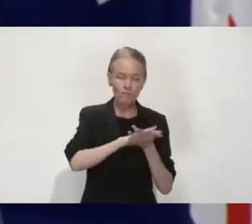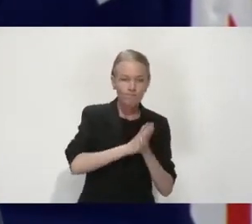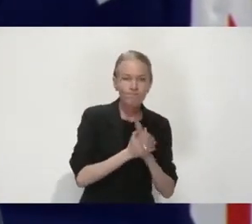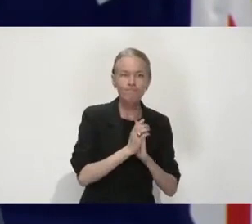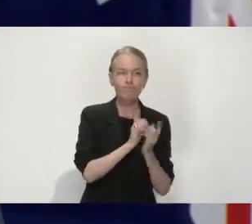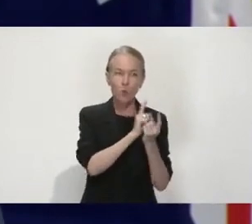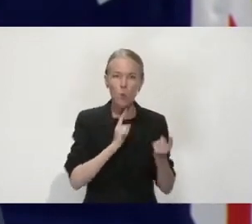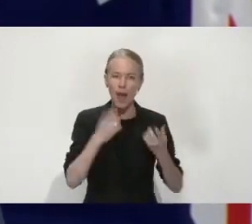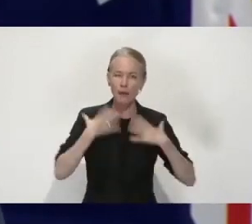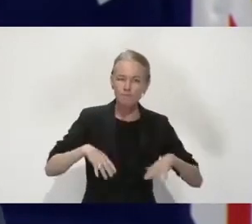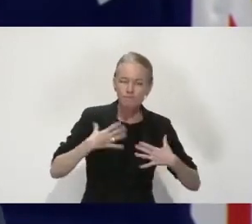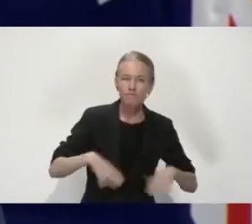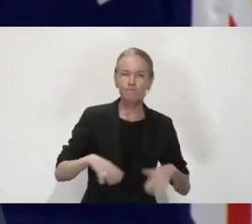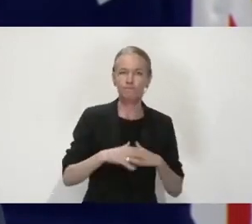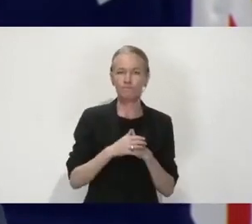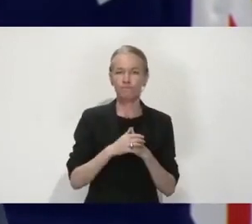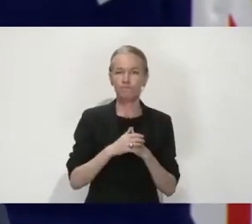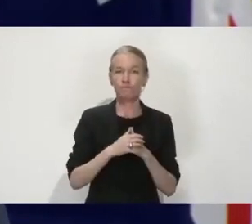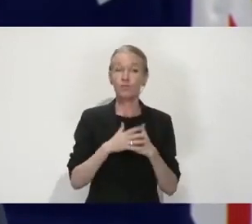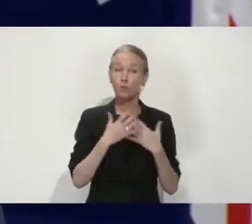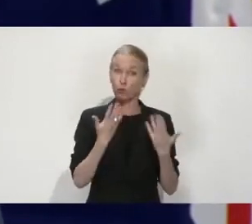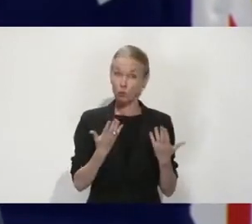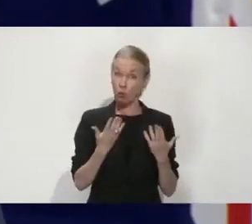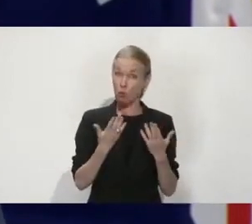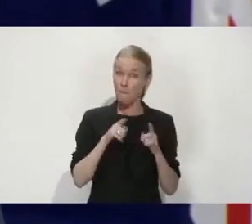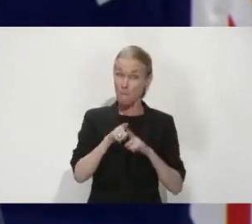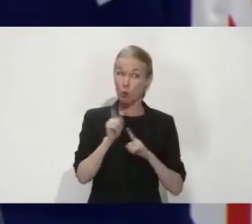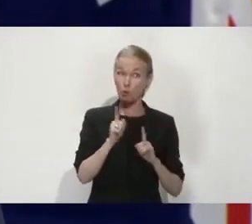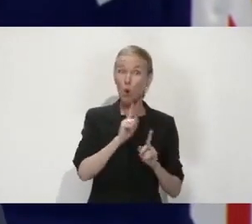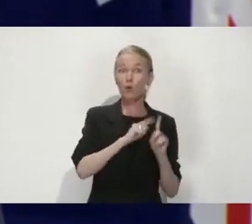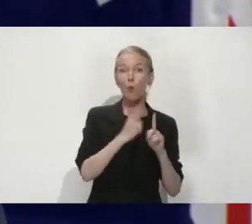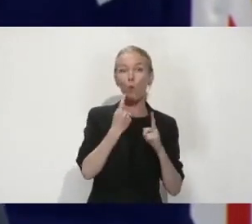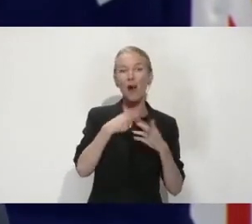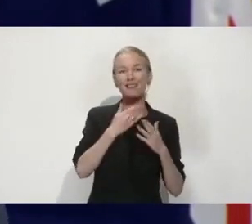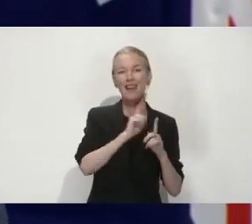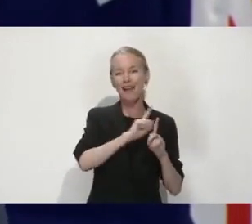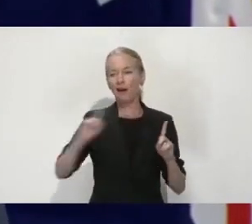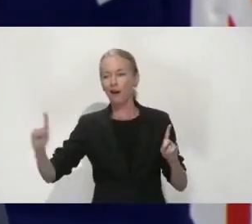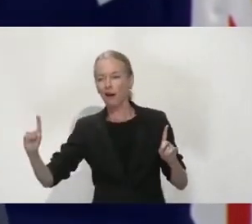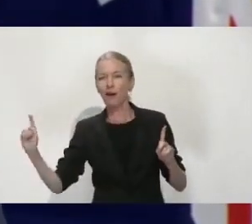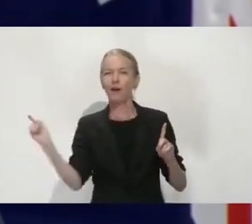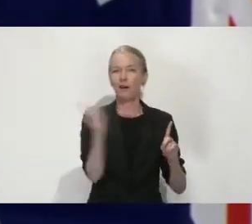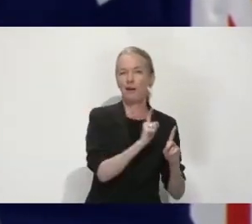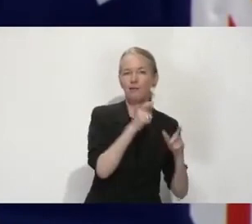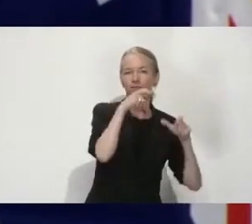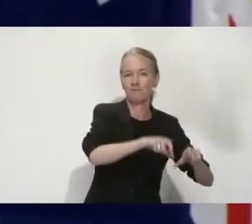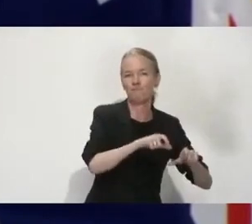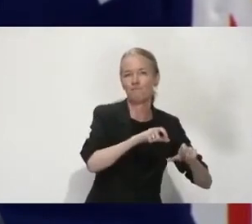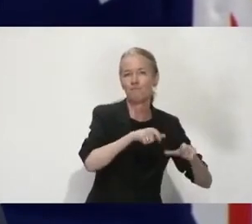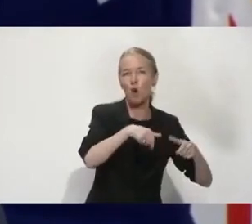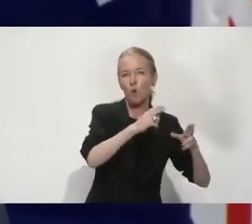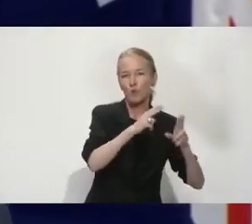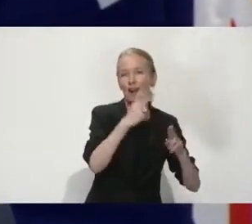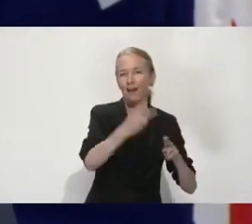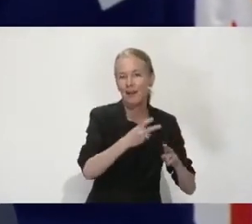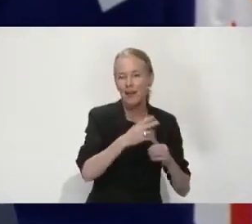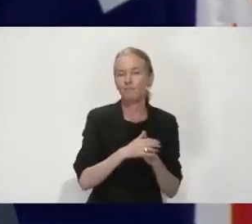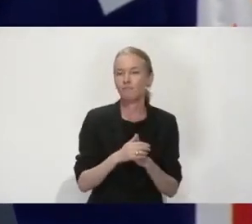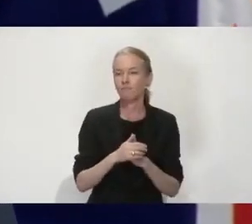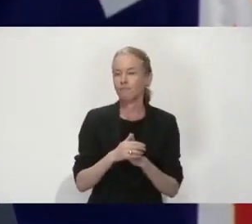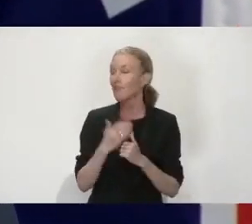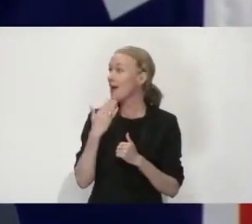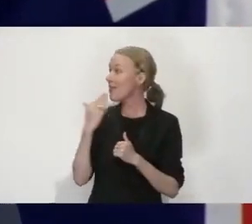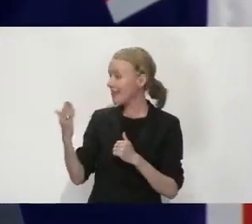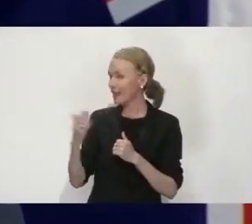day visit and then subsequently returning to managed isolation. Thank you, Minister. Thank you. Happy to take any questions. Quite a